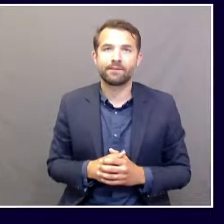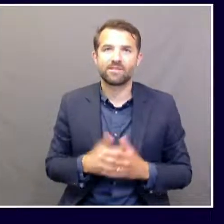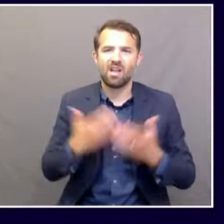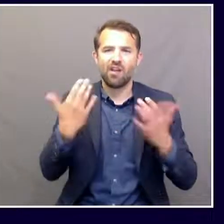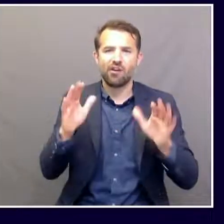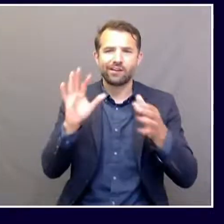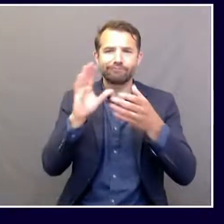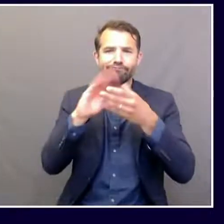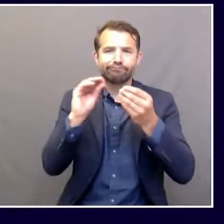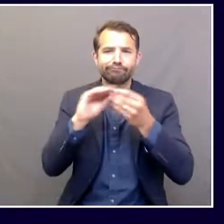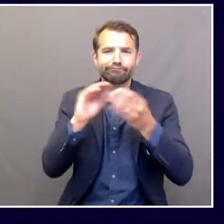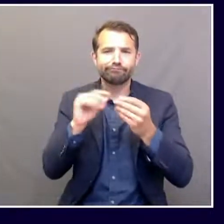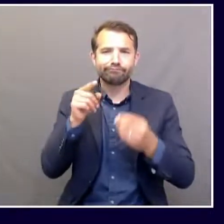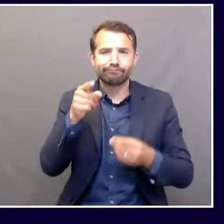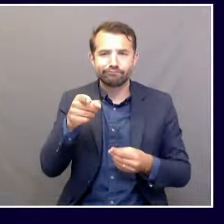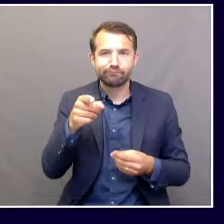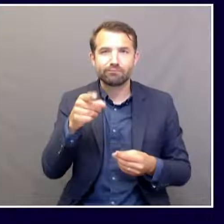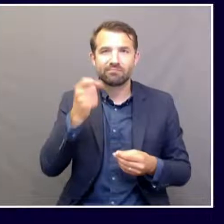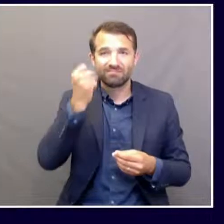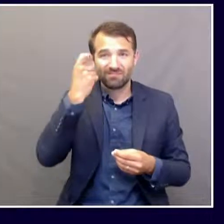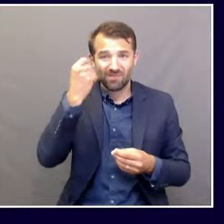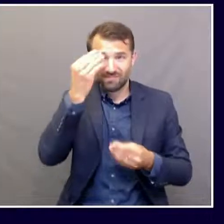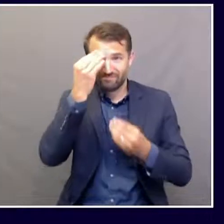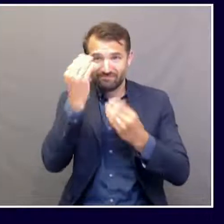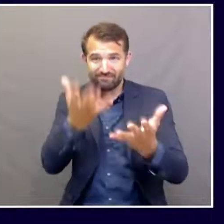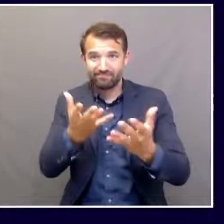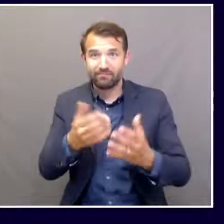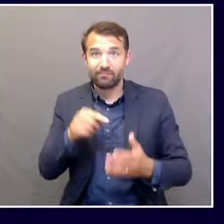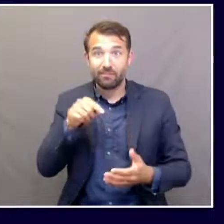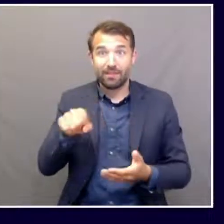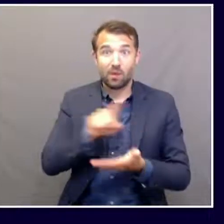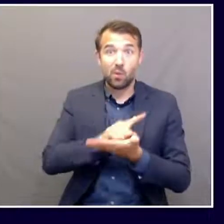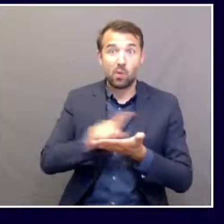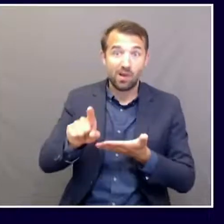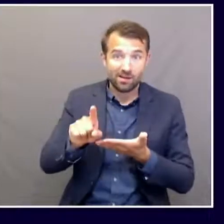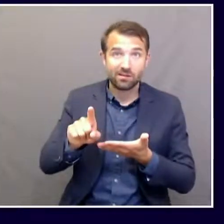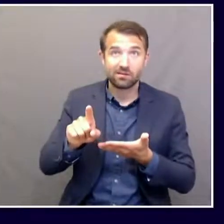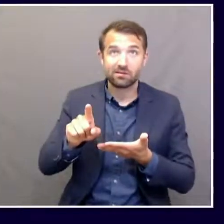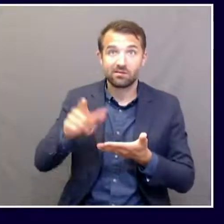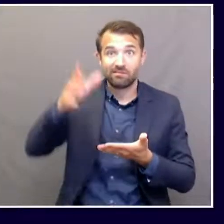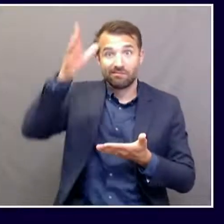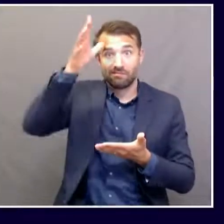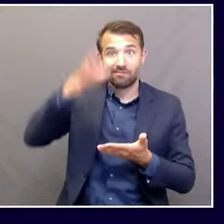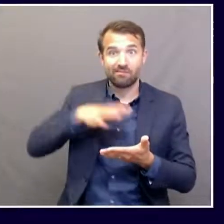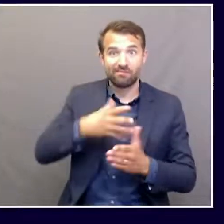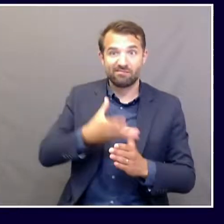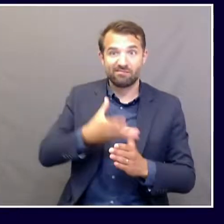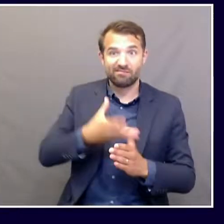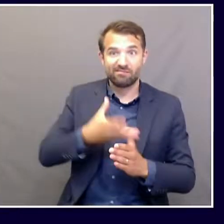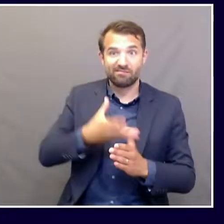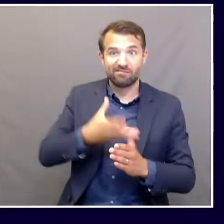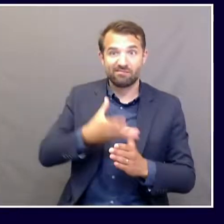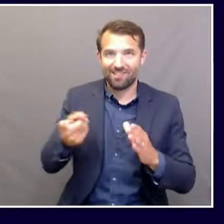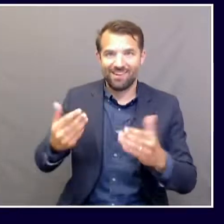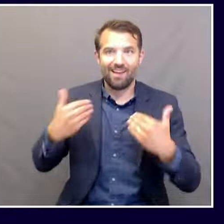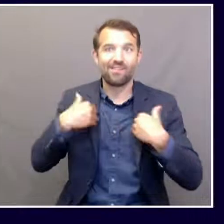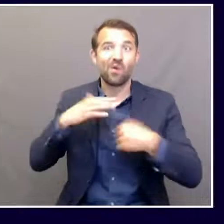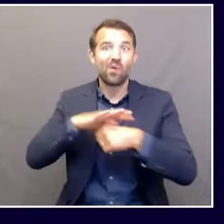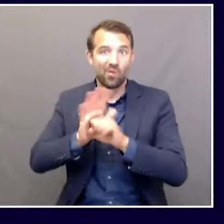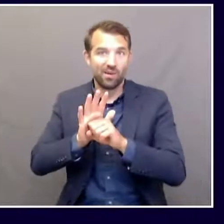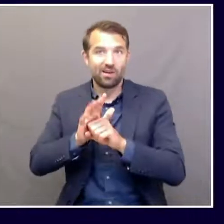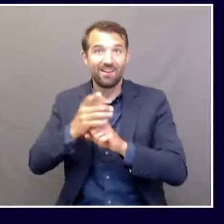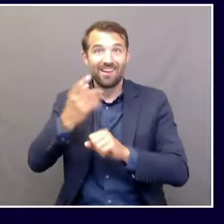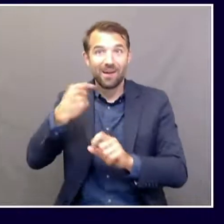talked with the family of a man who died from COVID-19 despite being fully vaccinated. And as I'm sure you can imagine, many people